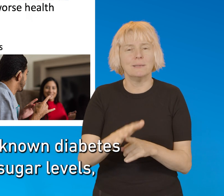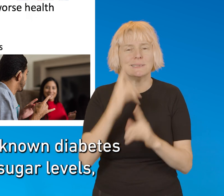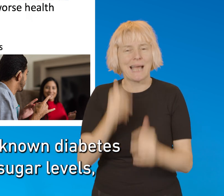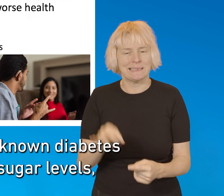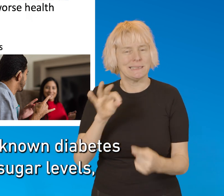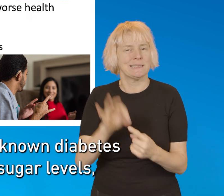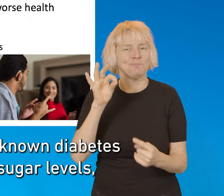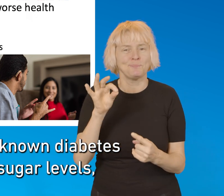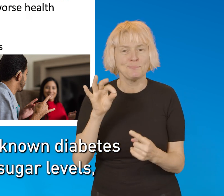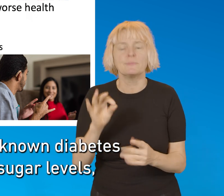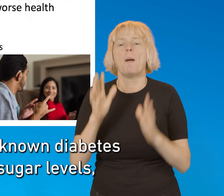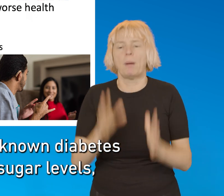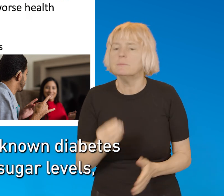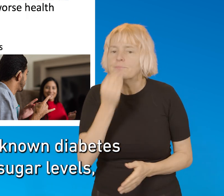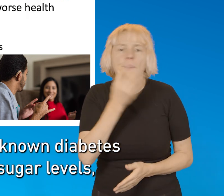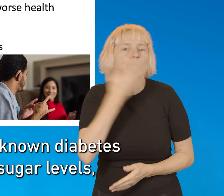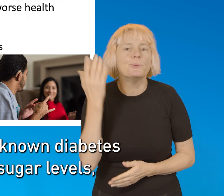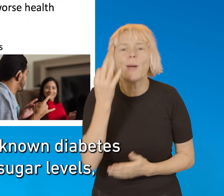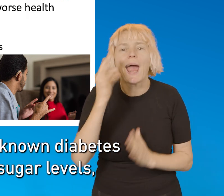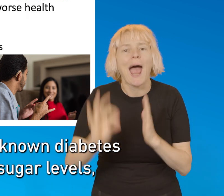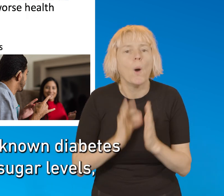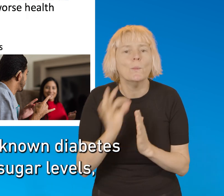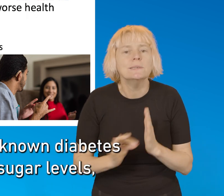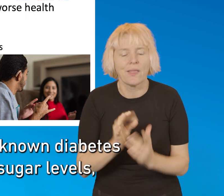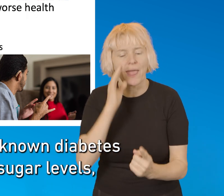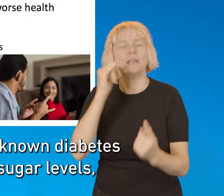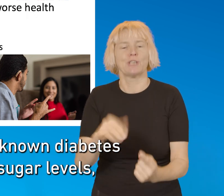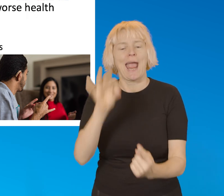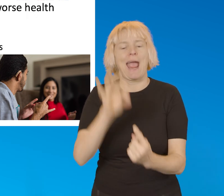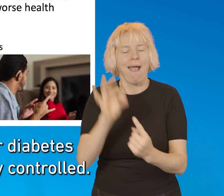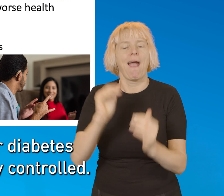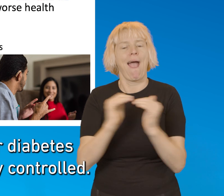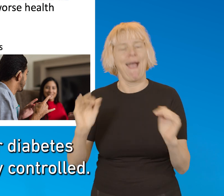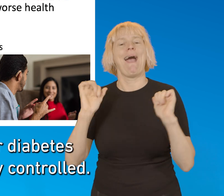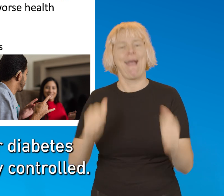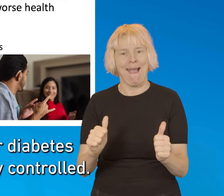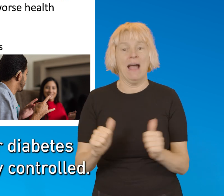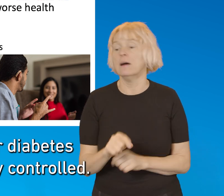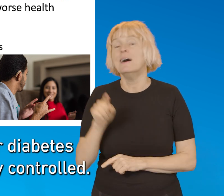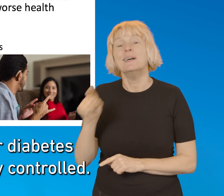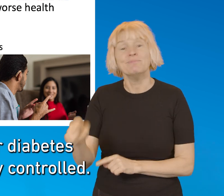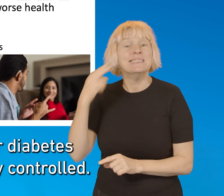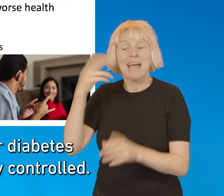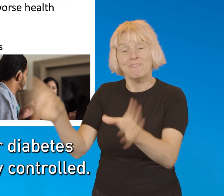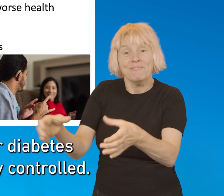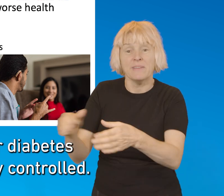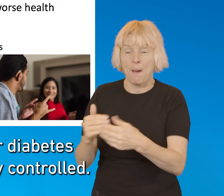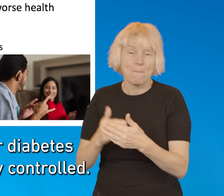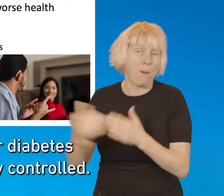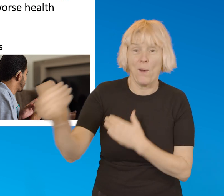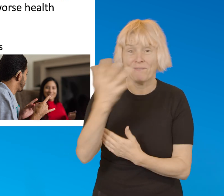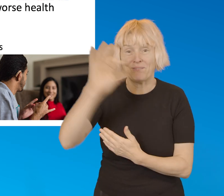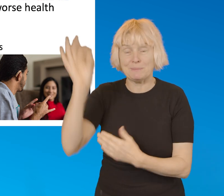But over half of them with known diabetes had high fasting blood sugar levels, suggesting that their diabetes was not being